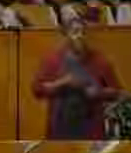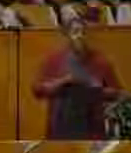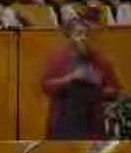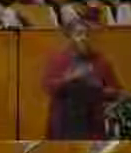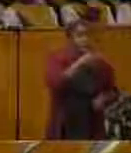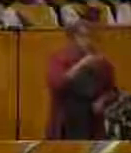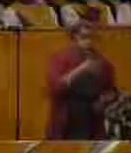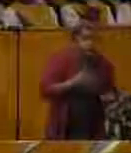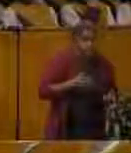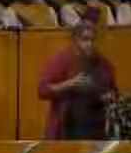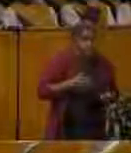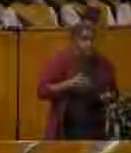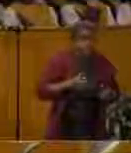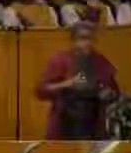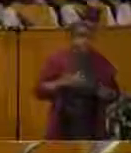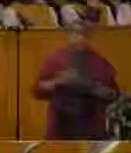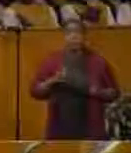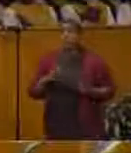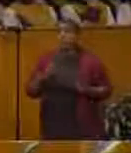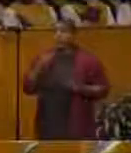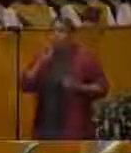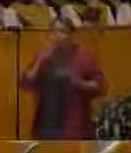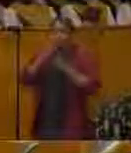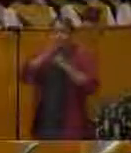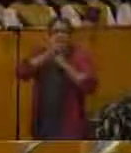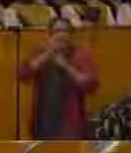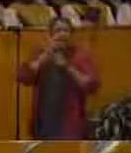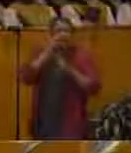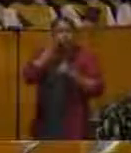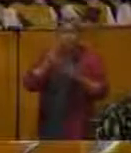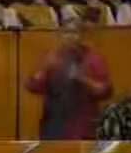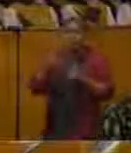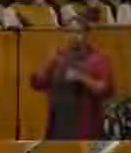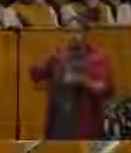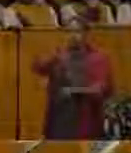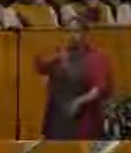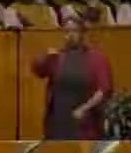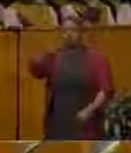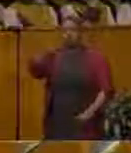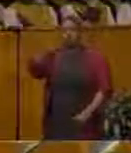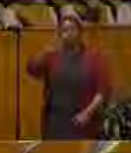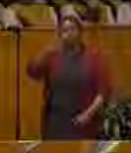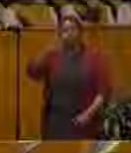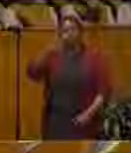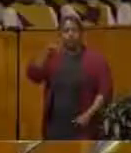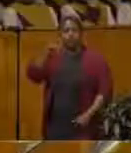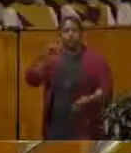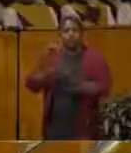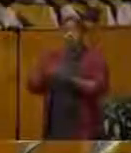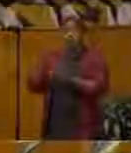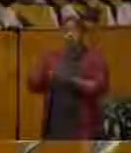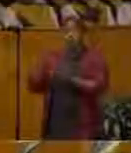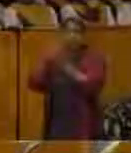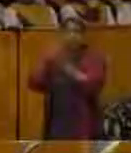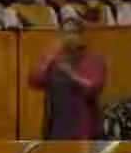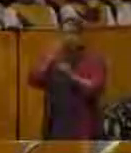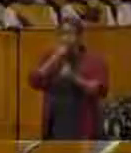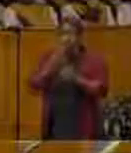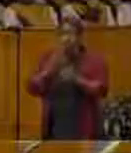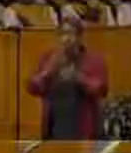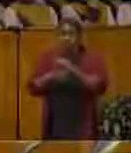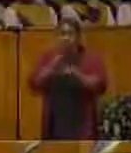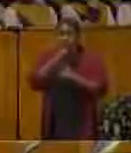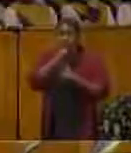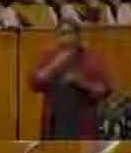fronting. You fronting if you got a Range Rover outside, but you leave it parked outside because you don't have a garage, because you don't